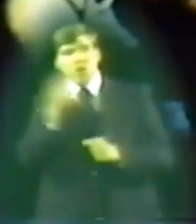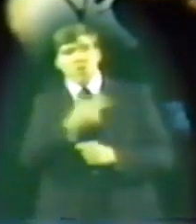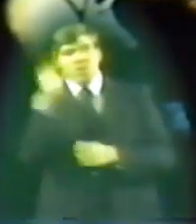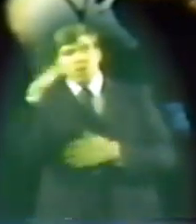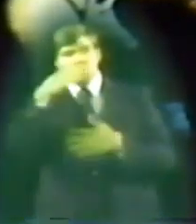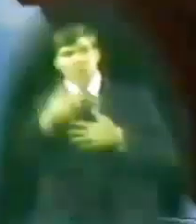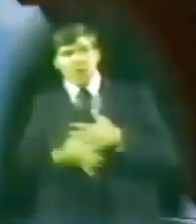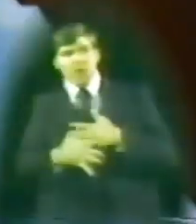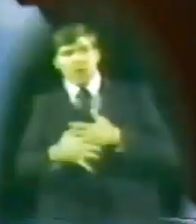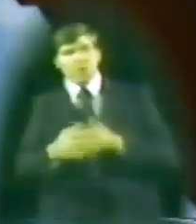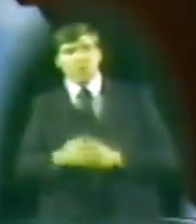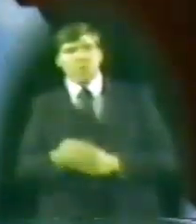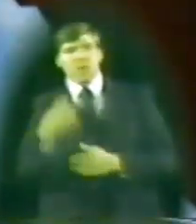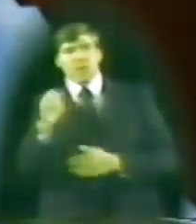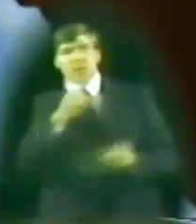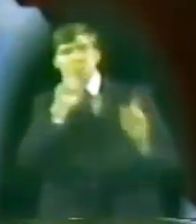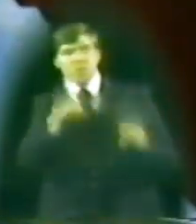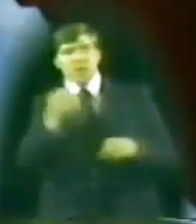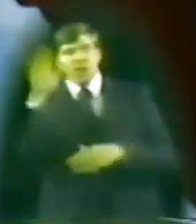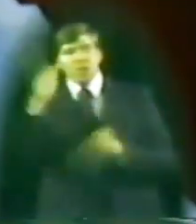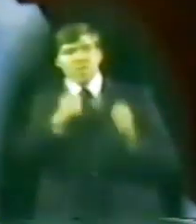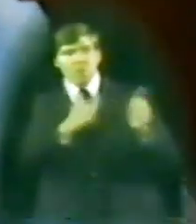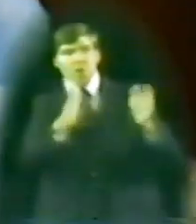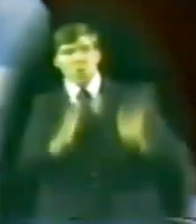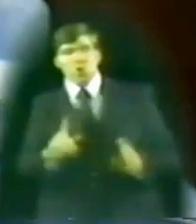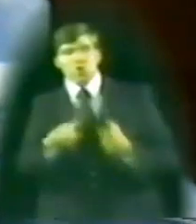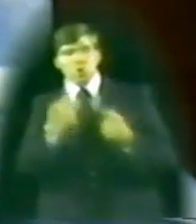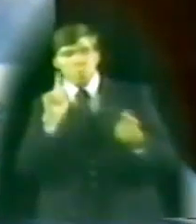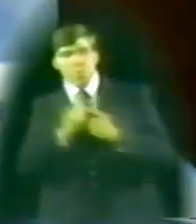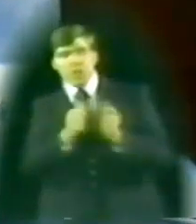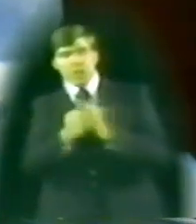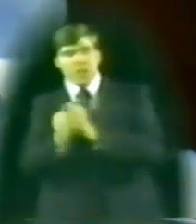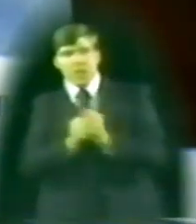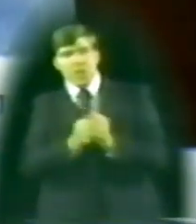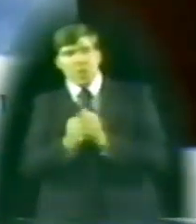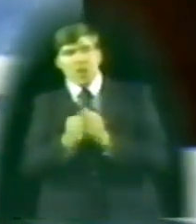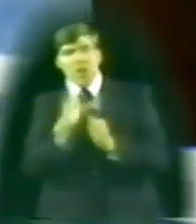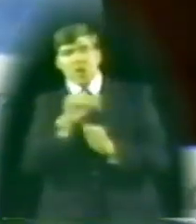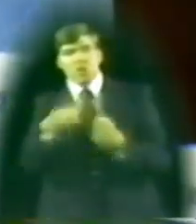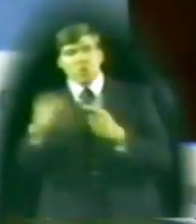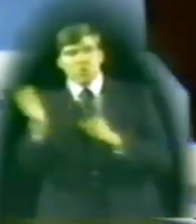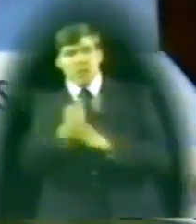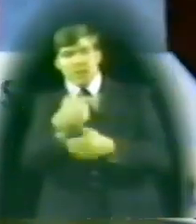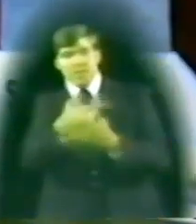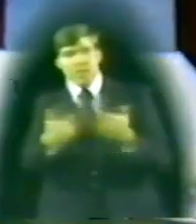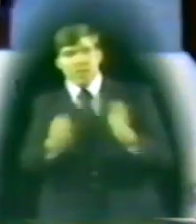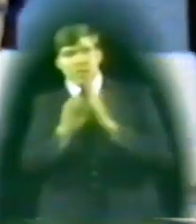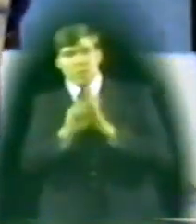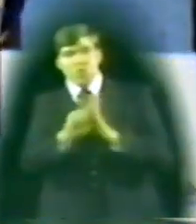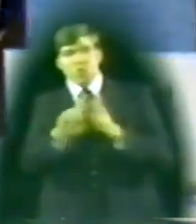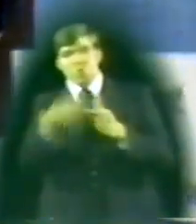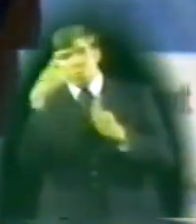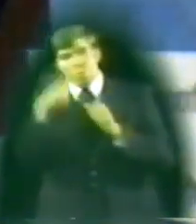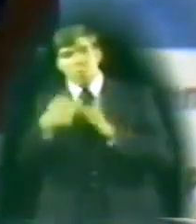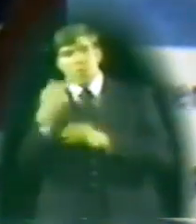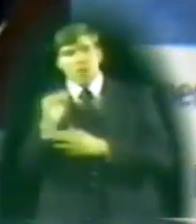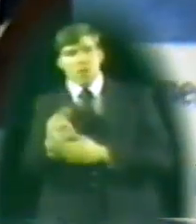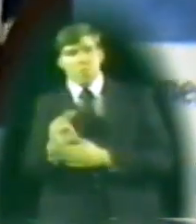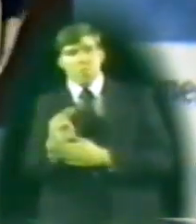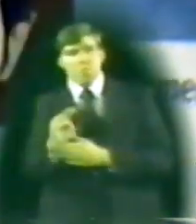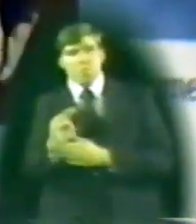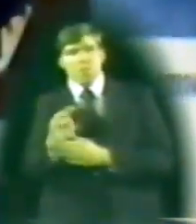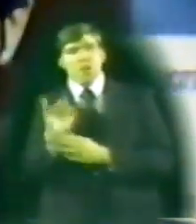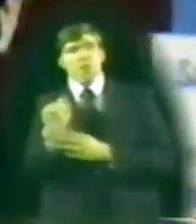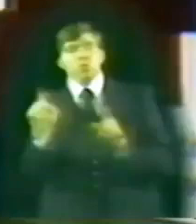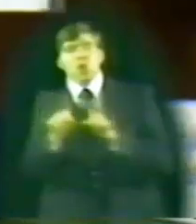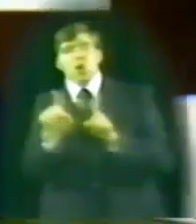sins. He commanded his followers to meet together and partake of these emblems in remembrance of him.